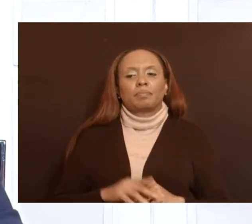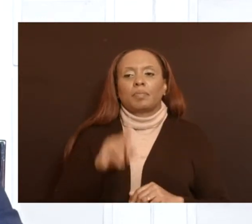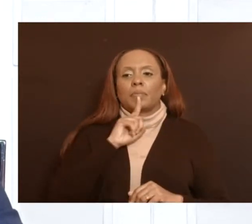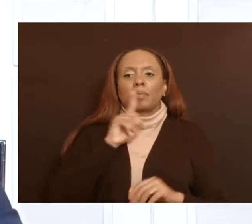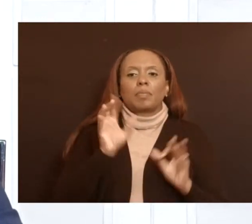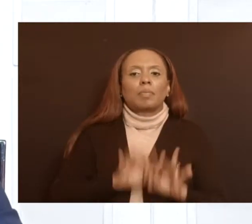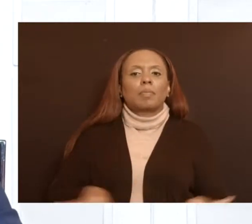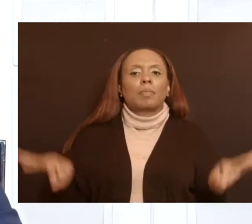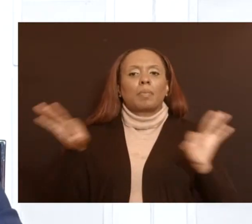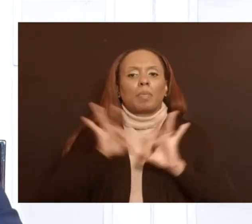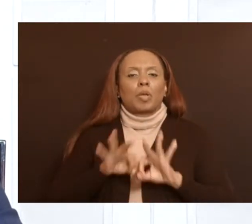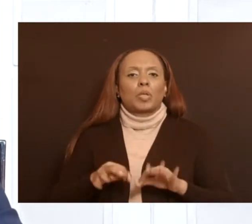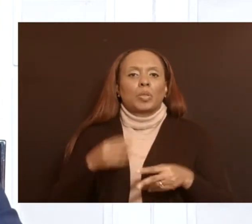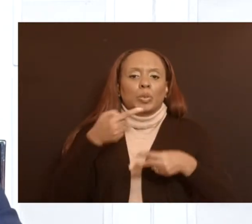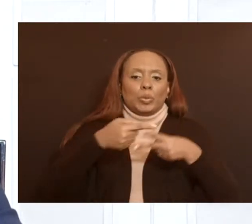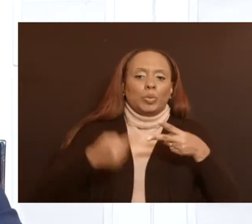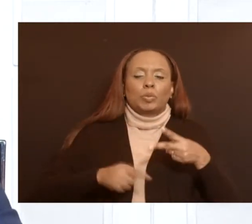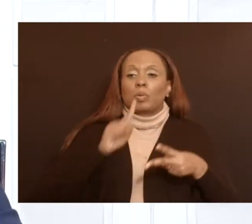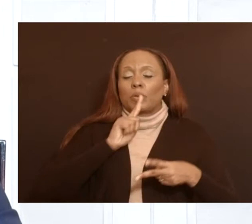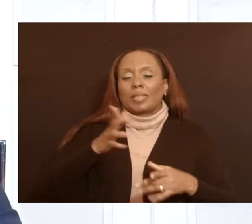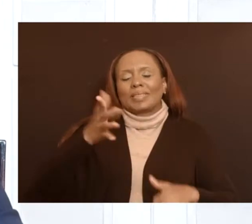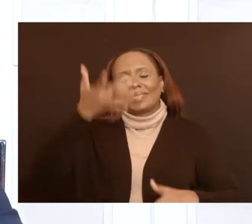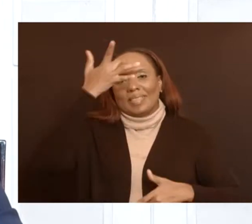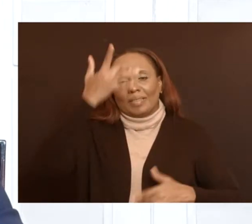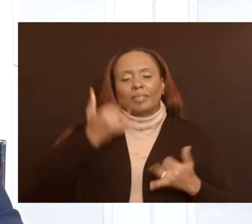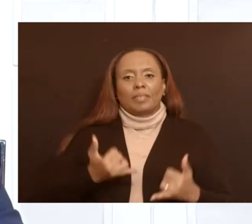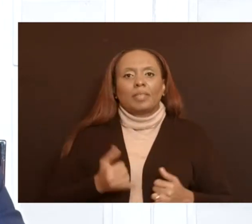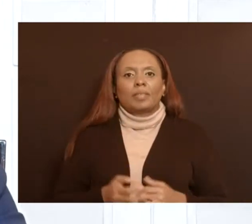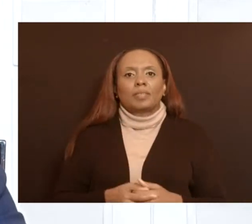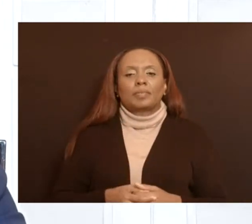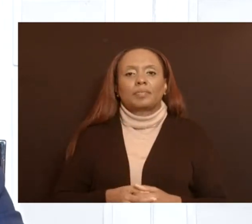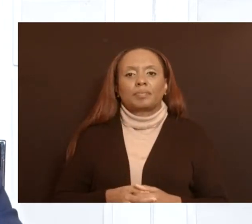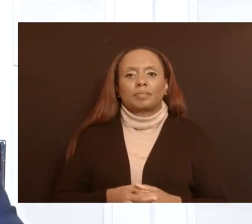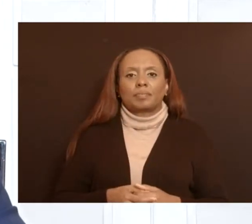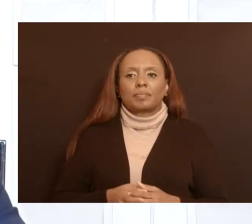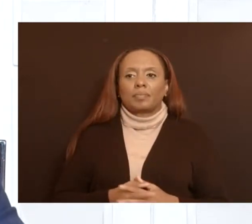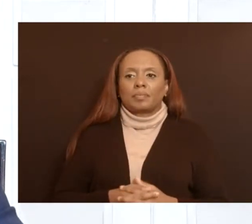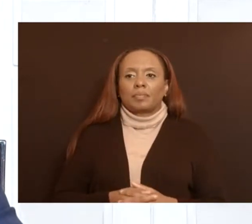them are extremely ill at this particular point.